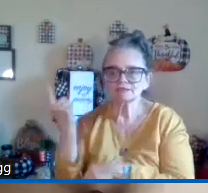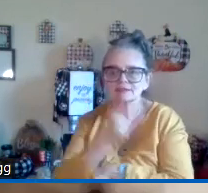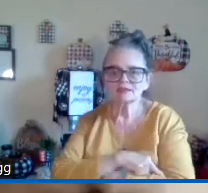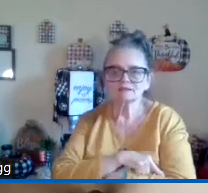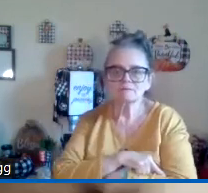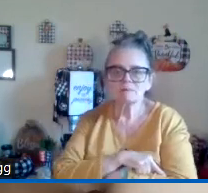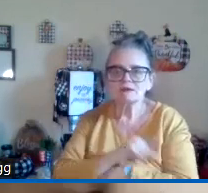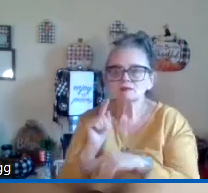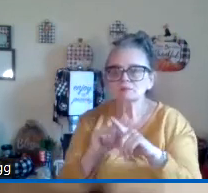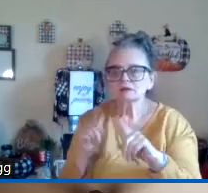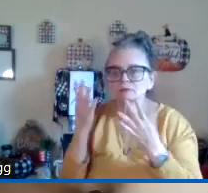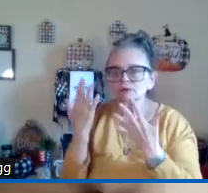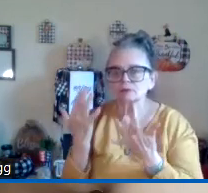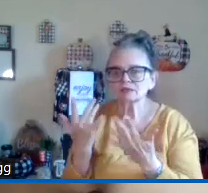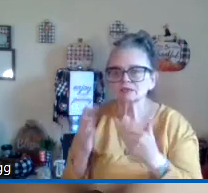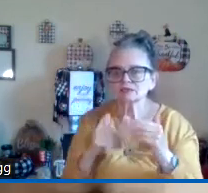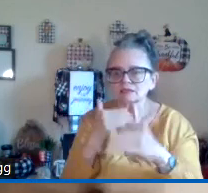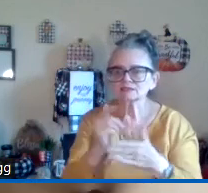the poor.